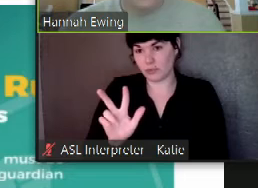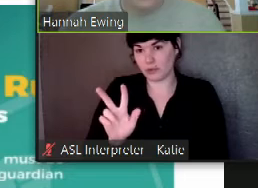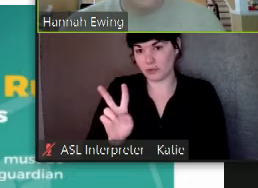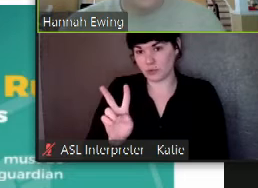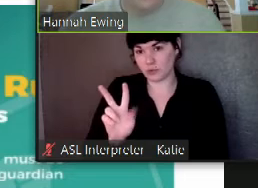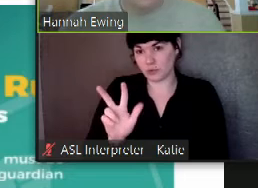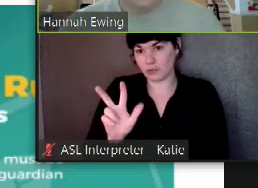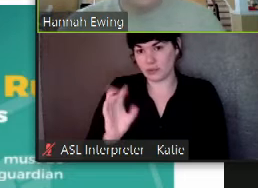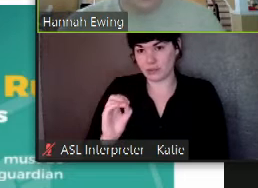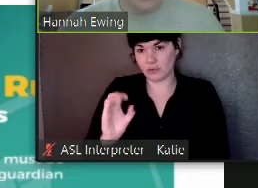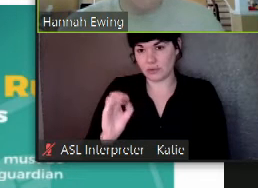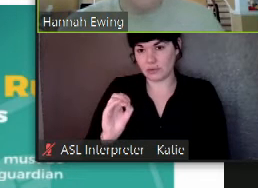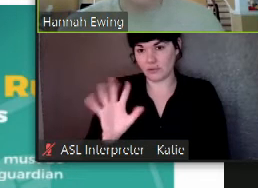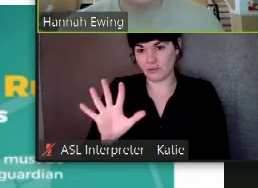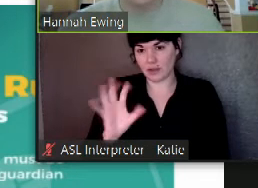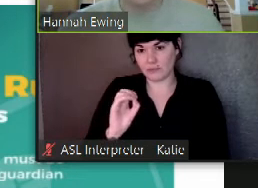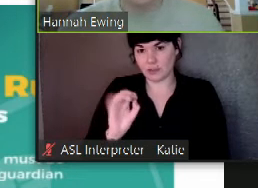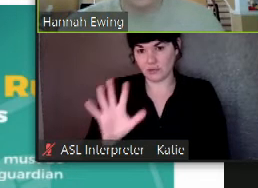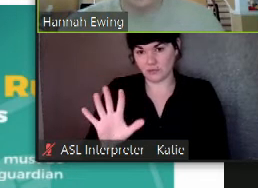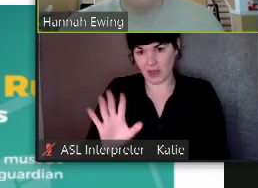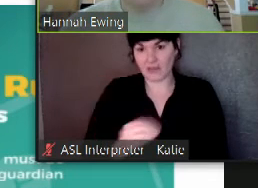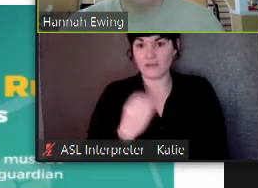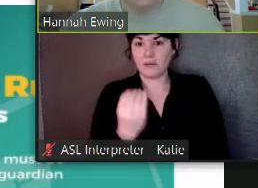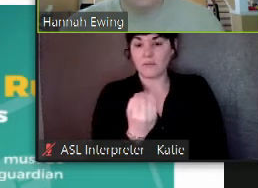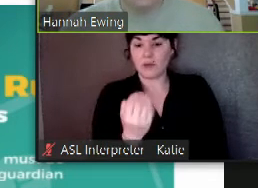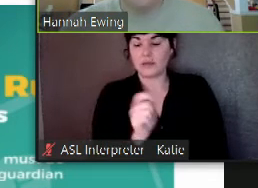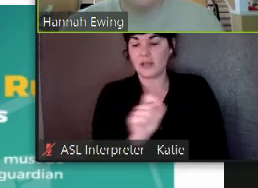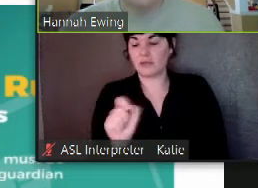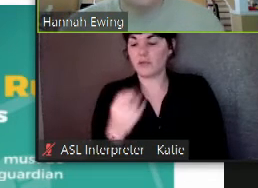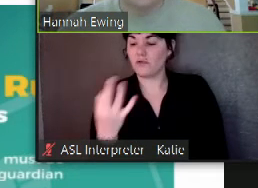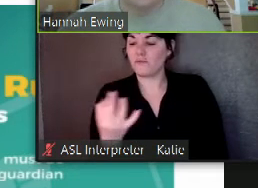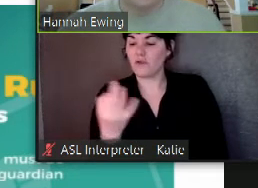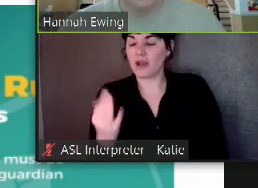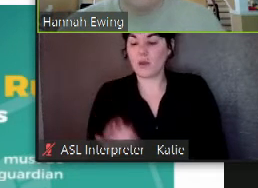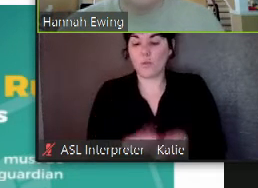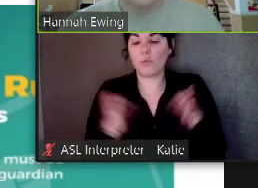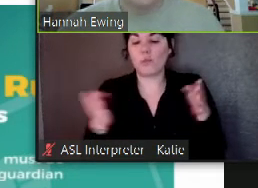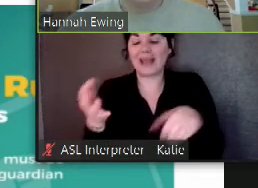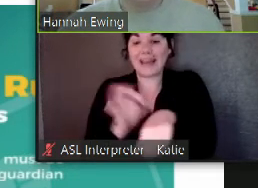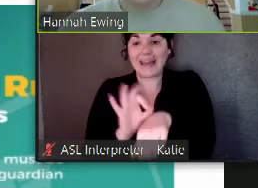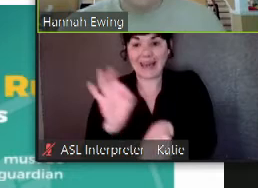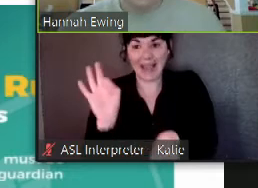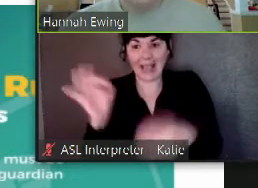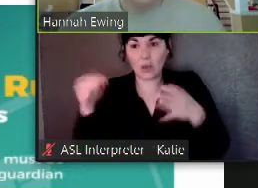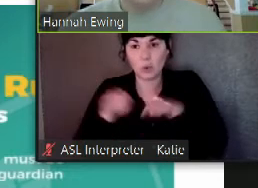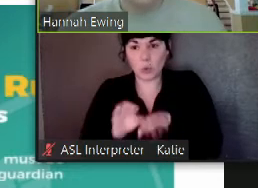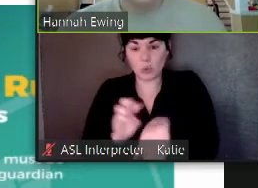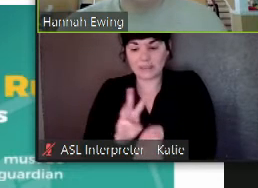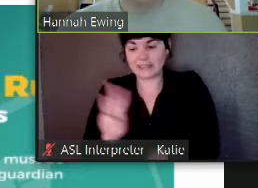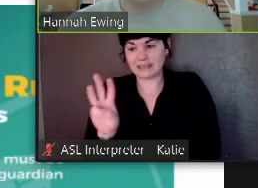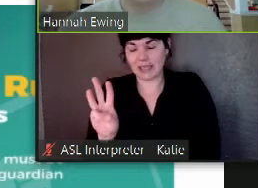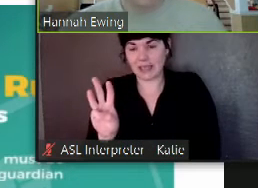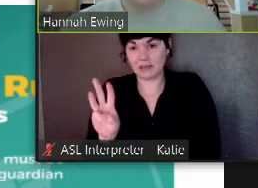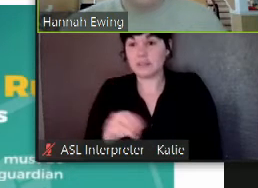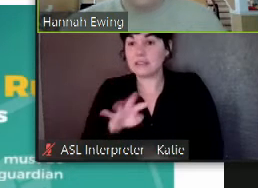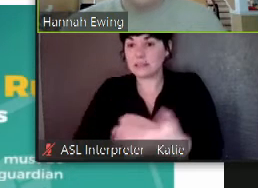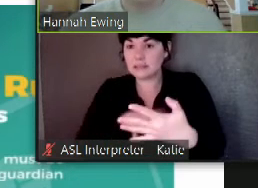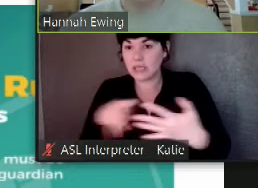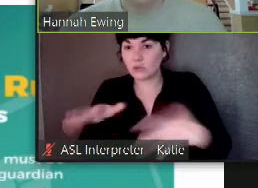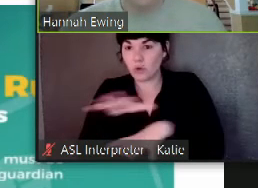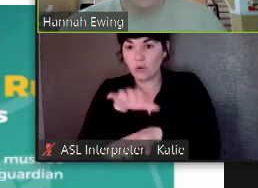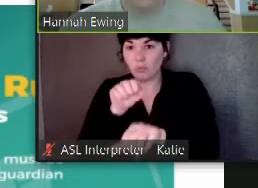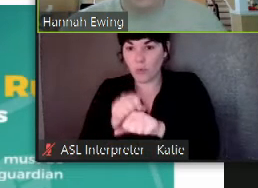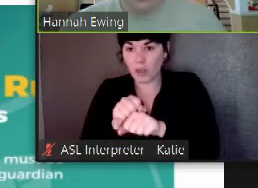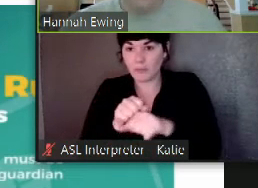-0505 Monday through Friday from 9am to 6pm. To make an appointment, you can choose prompt one